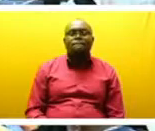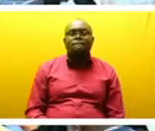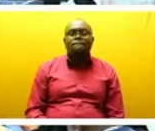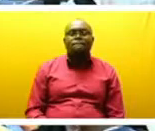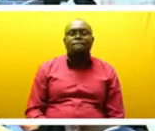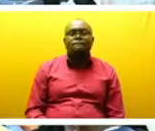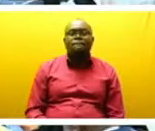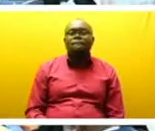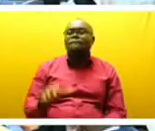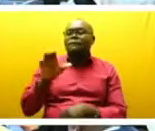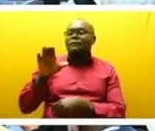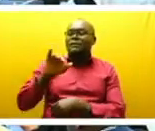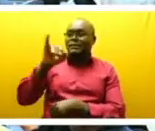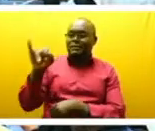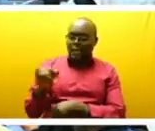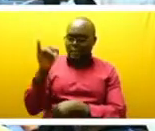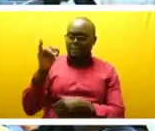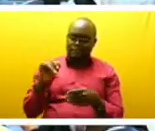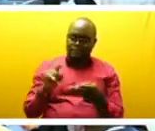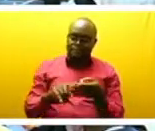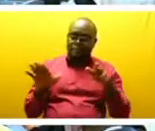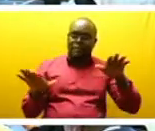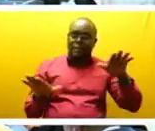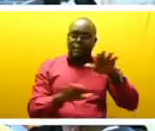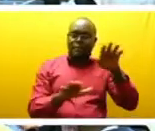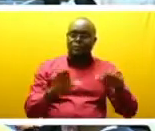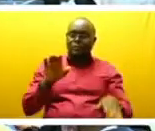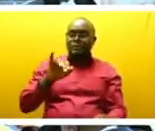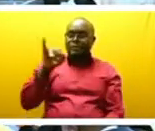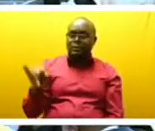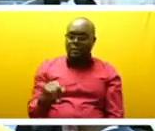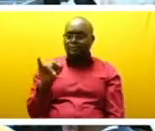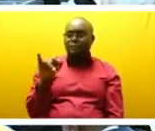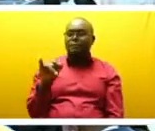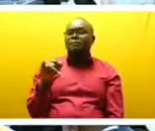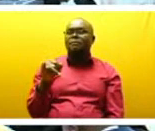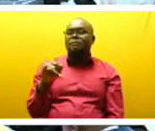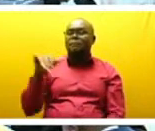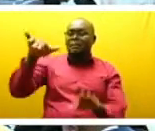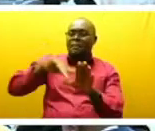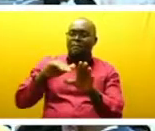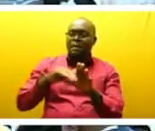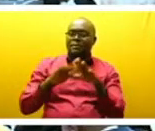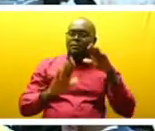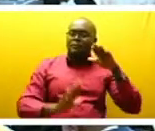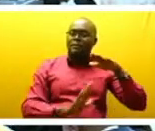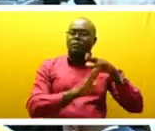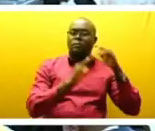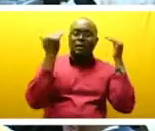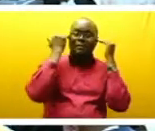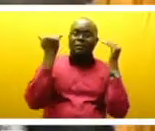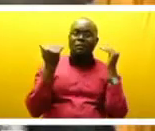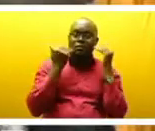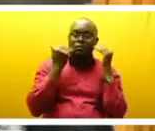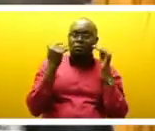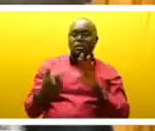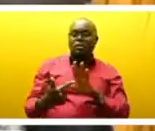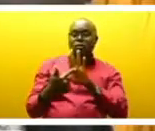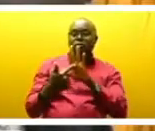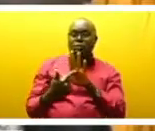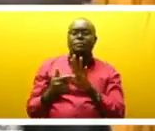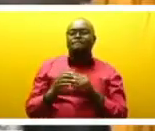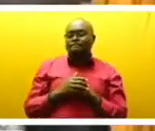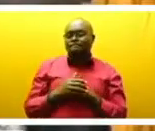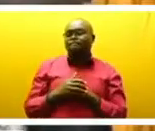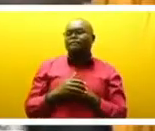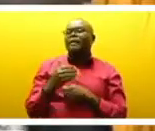first. Chief Justice and Deputy Chief Justice, members of the Supreme Court, just to point out that